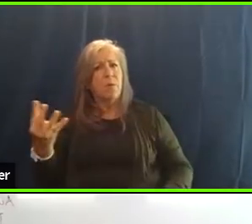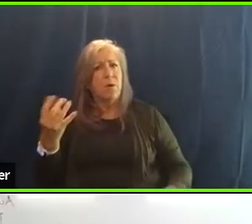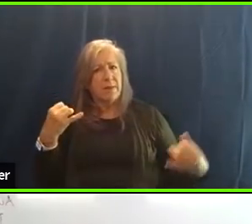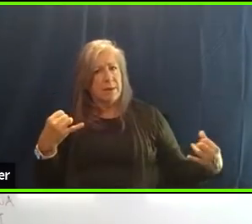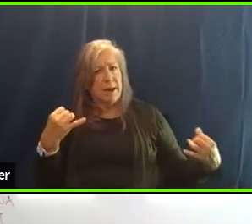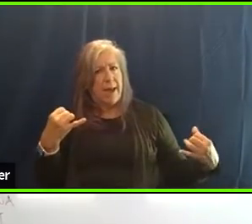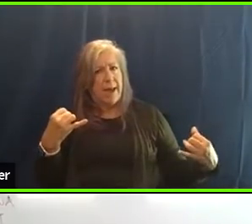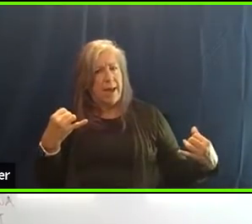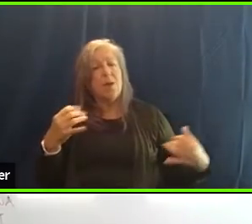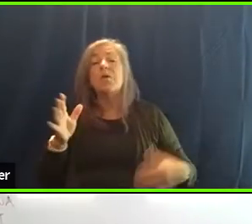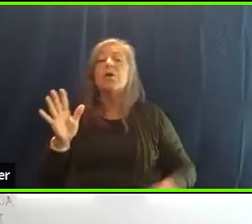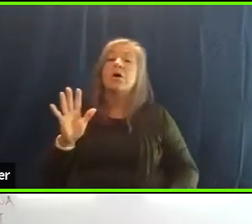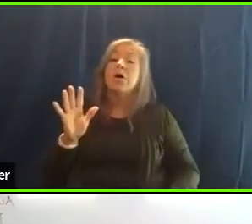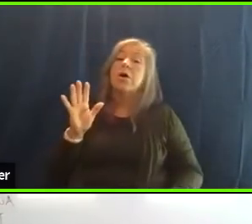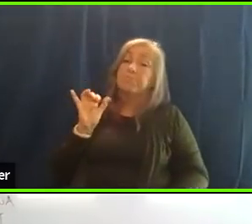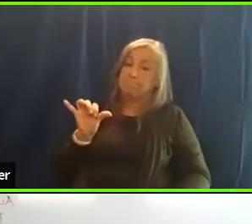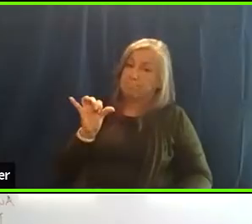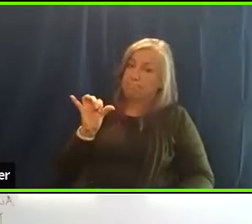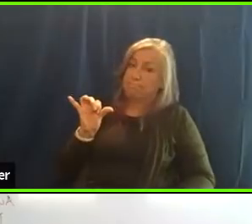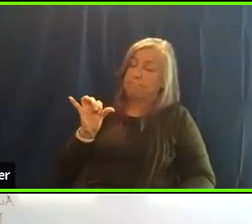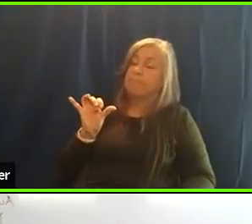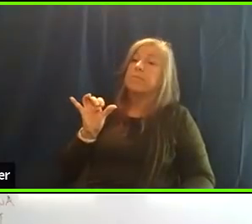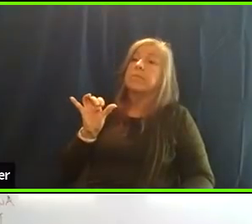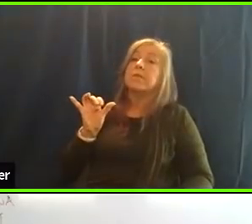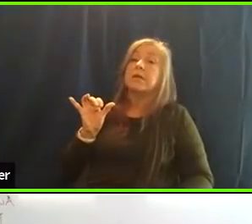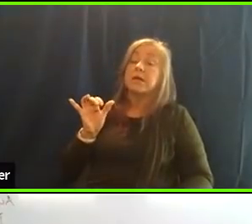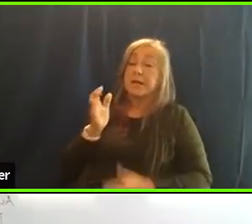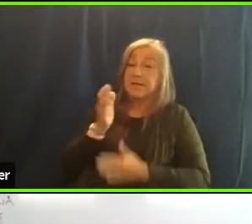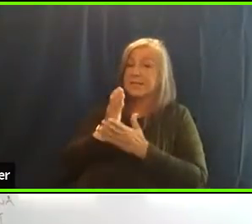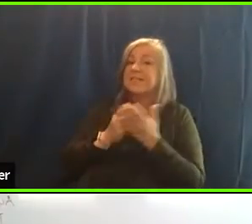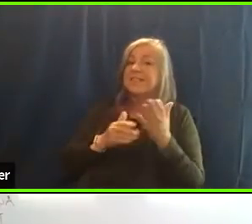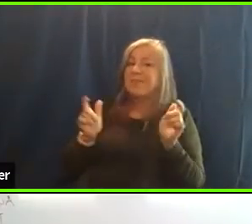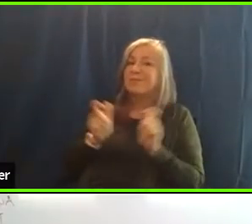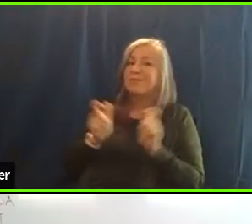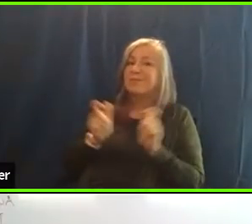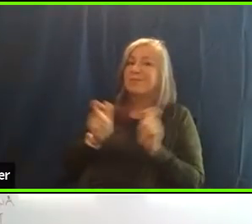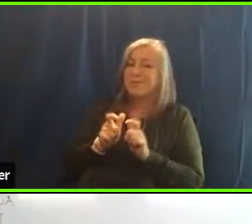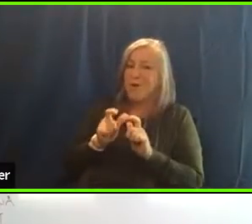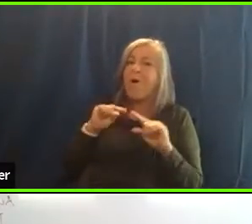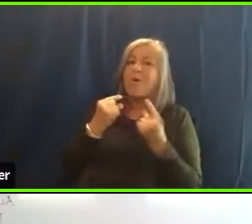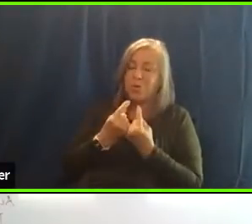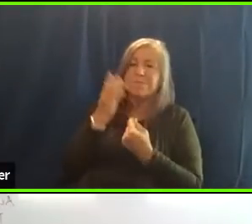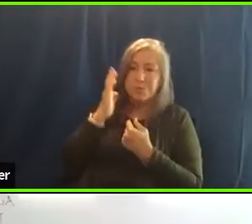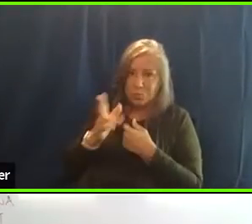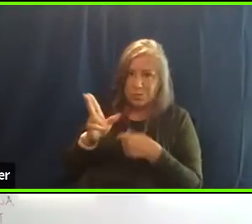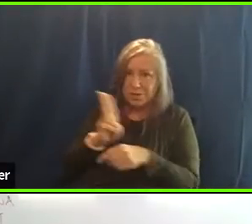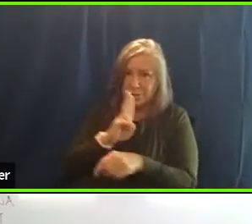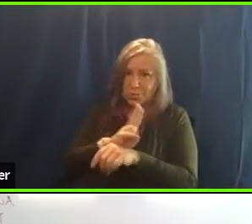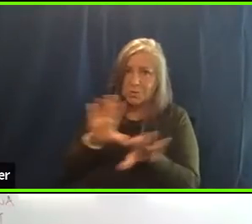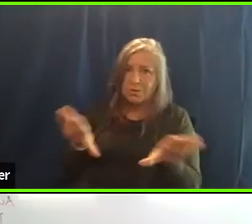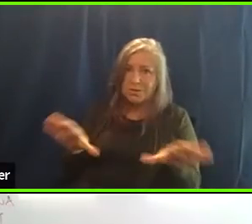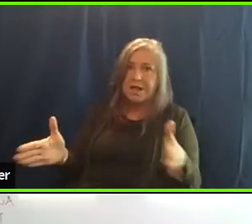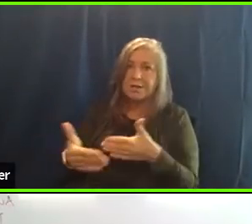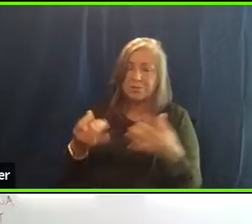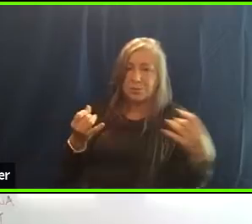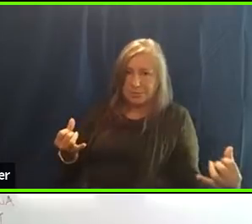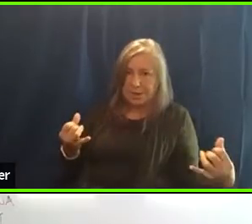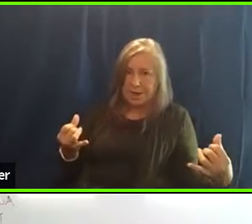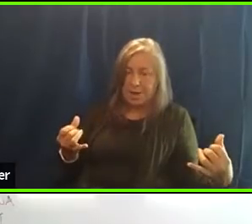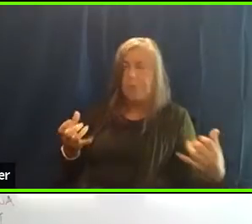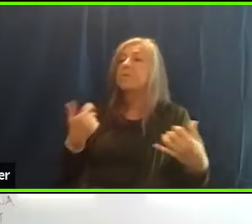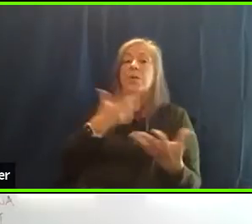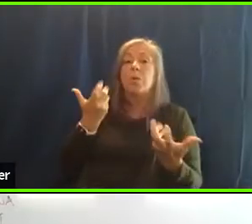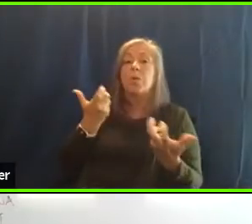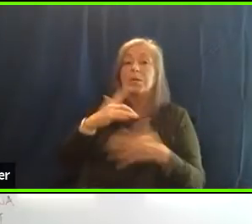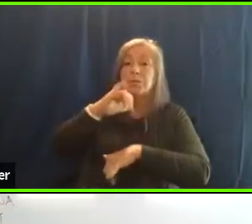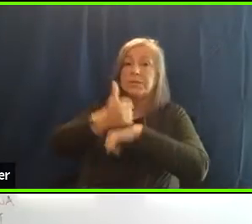we're going to have possibly some small groups in these classrooms, we still need to be able to maintain that social distancing now.